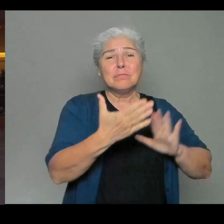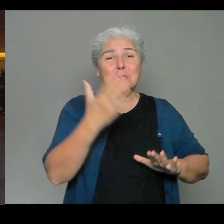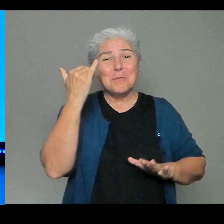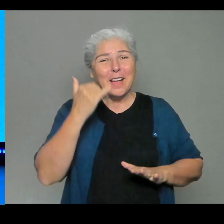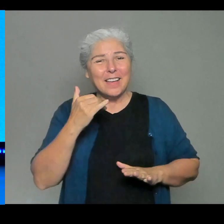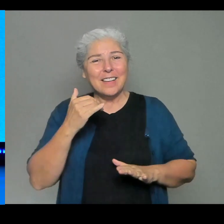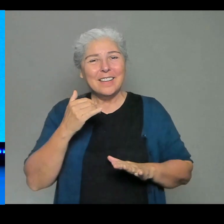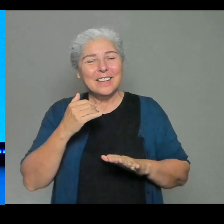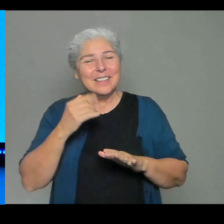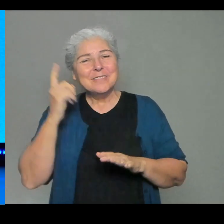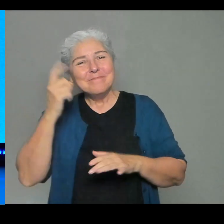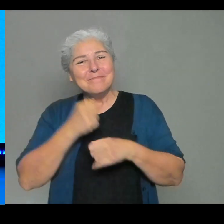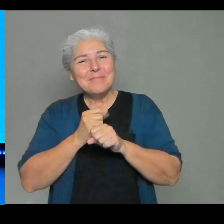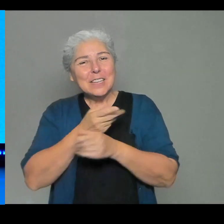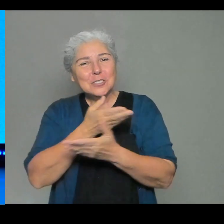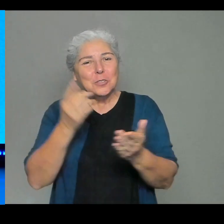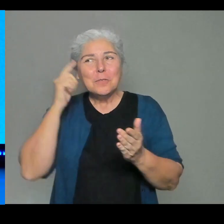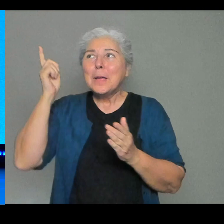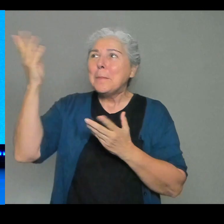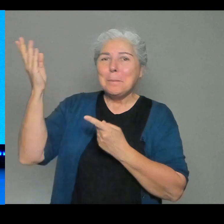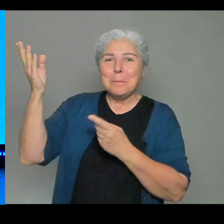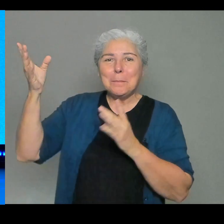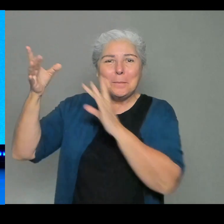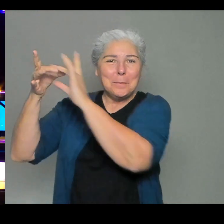out, because you were created for me.